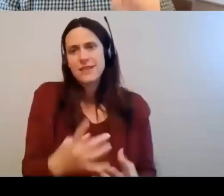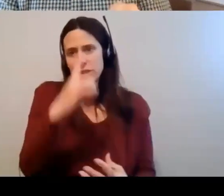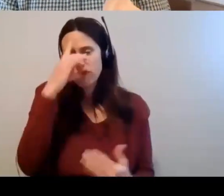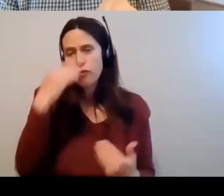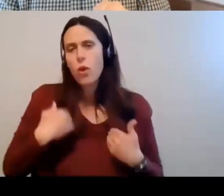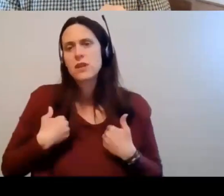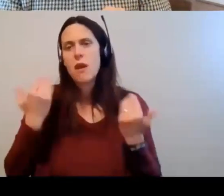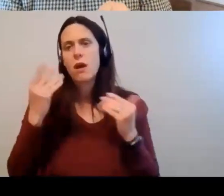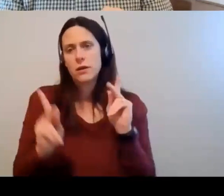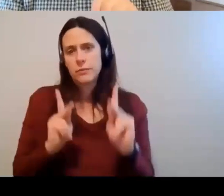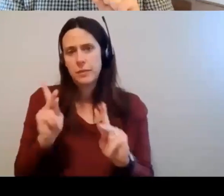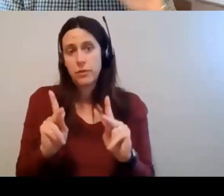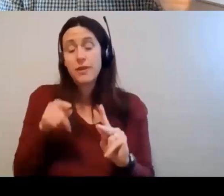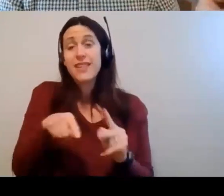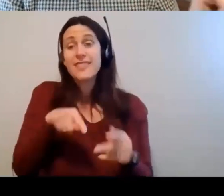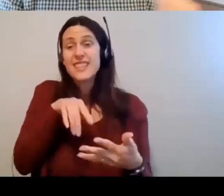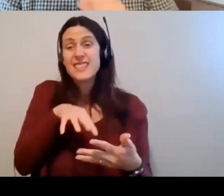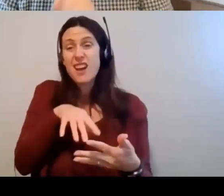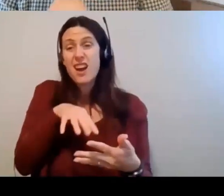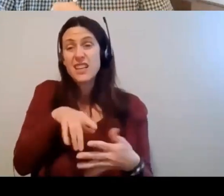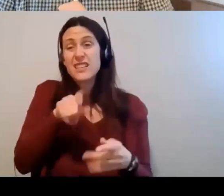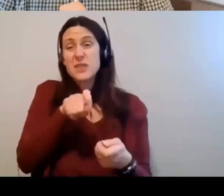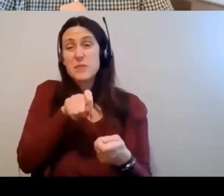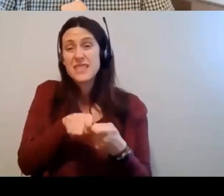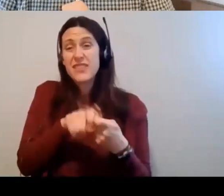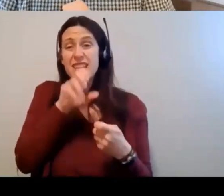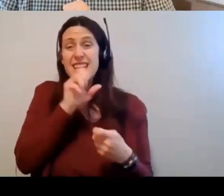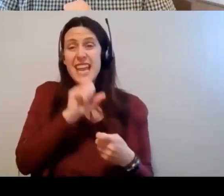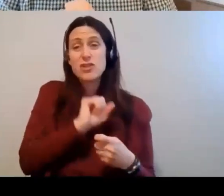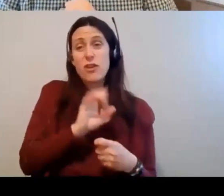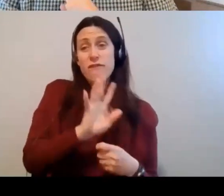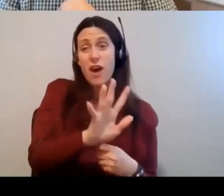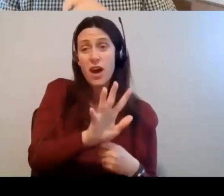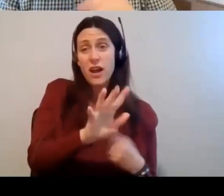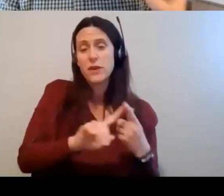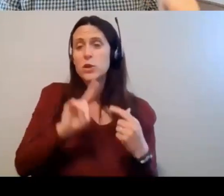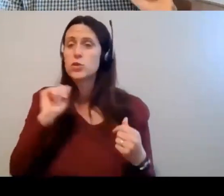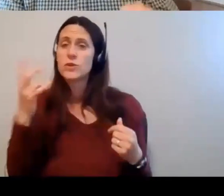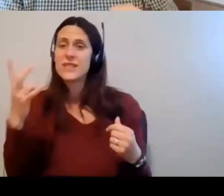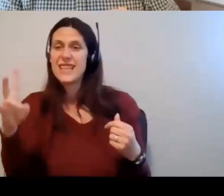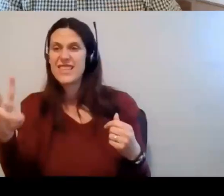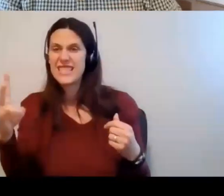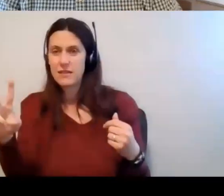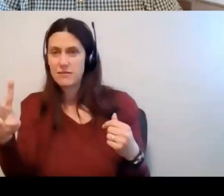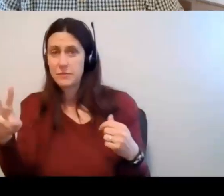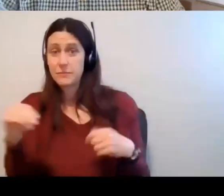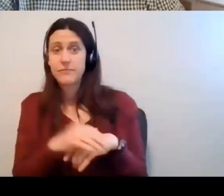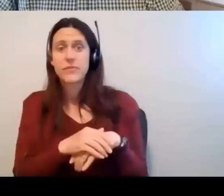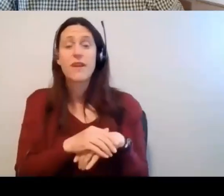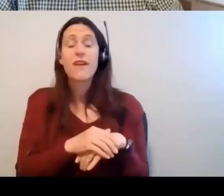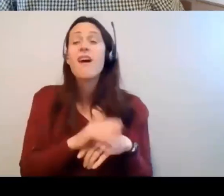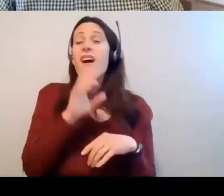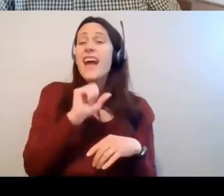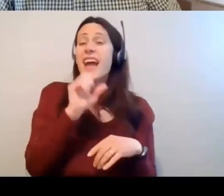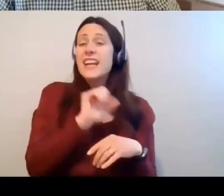people. This study specifically looks at ages 5 through 17. Kids age 5 to 11 have had